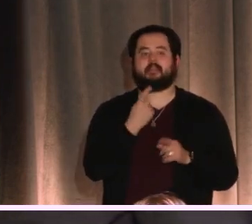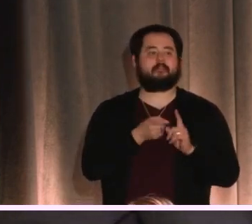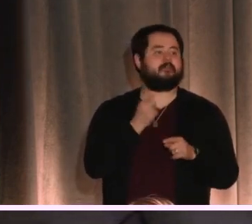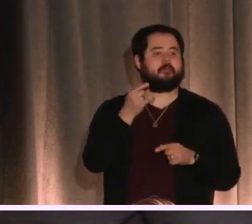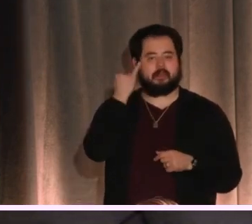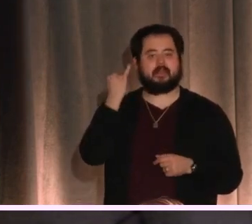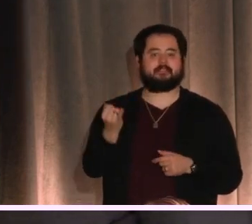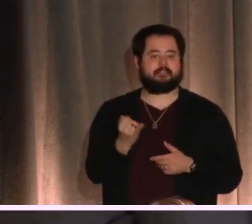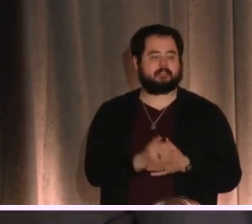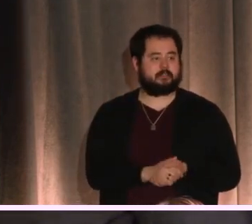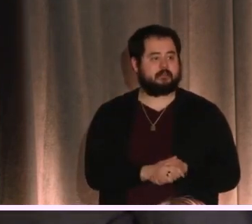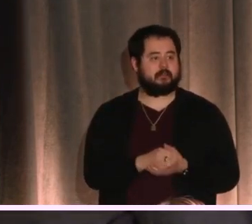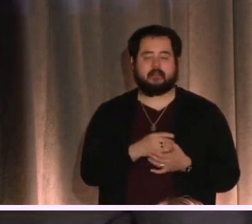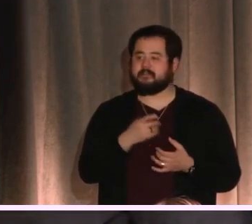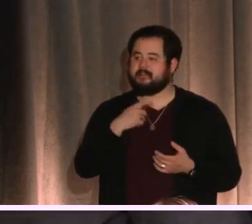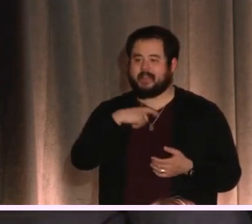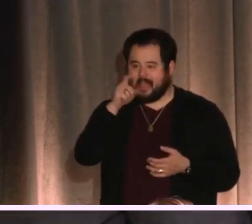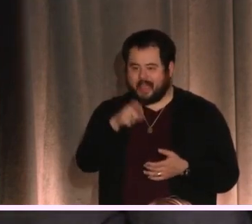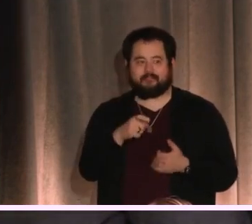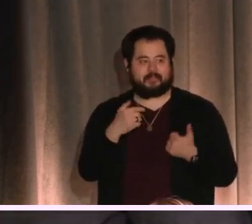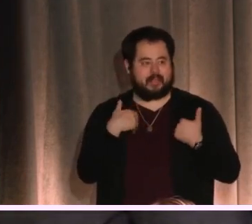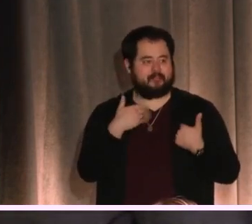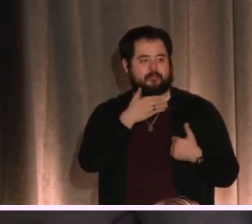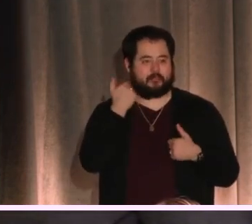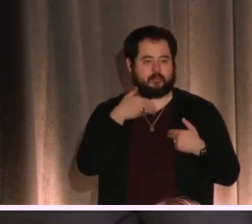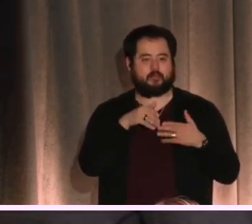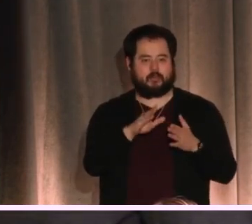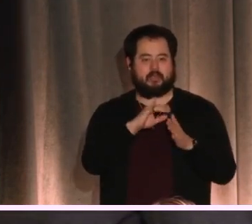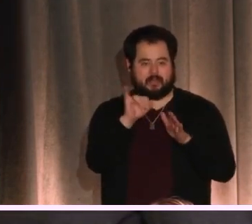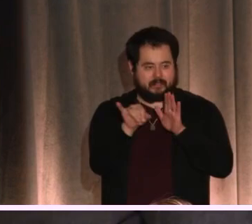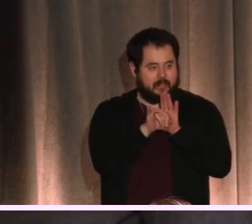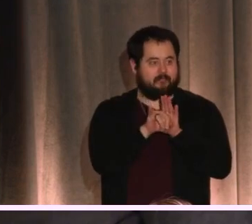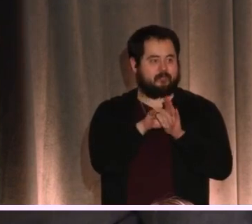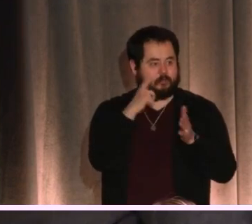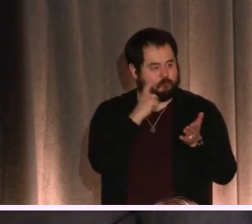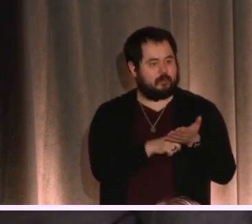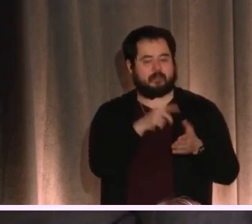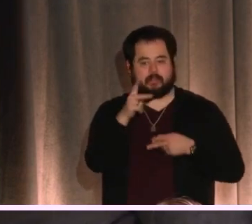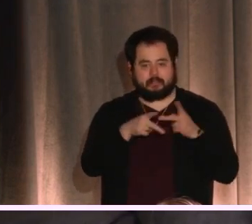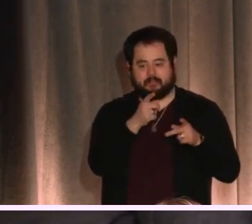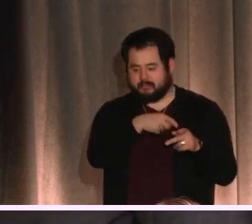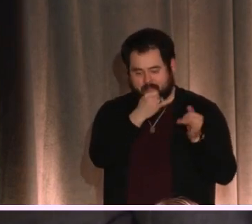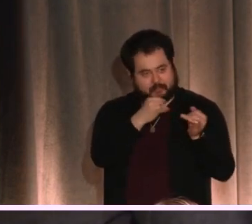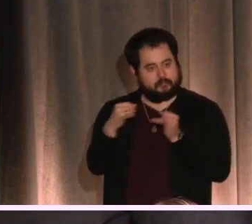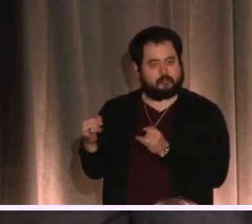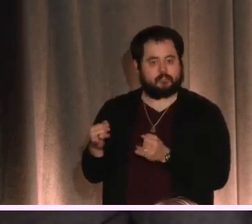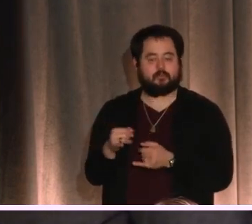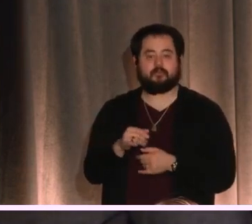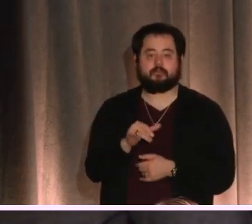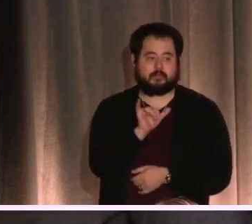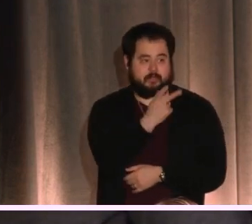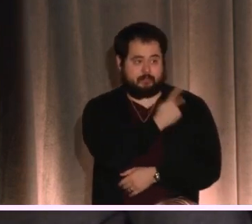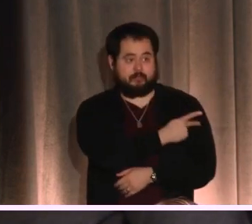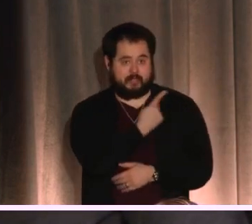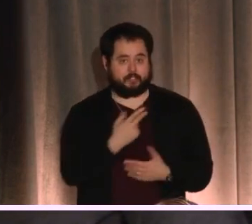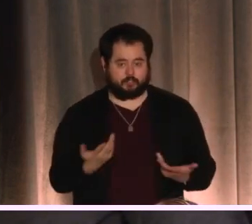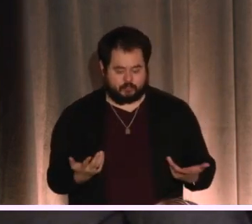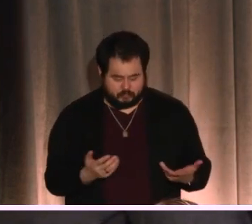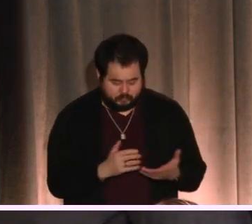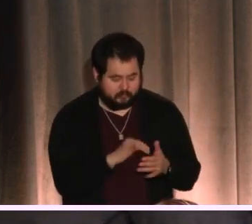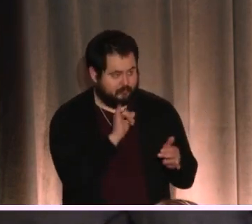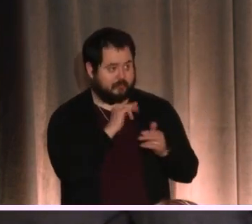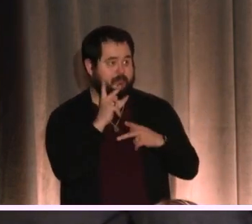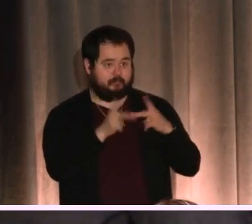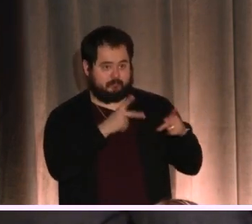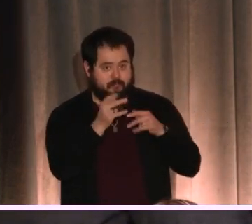to be a better way of identifying and recognize these individuals, like patient, like